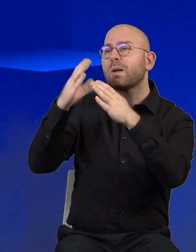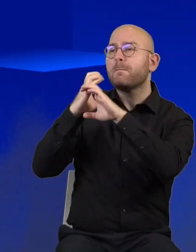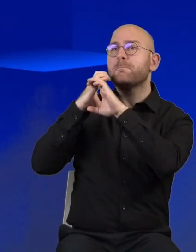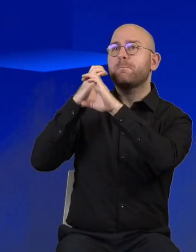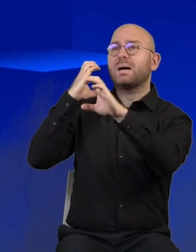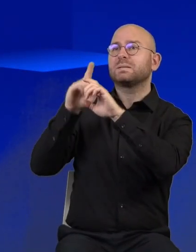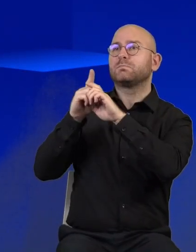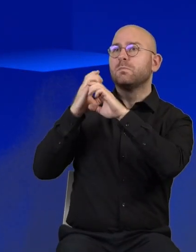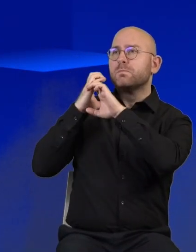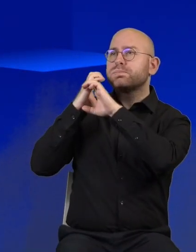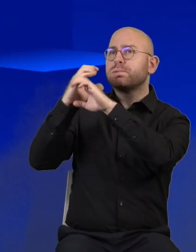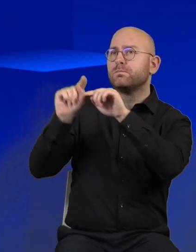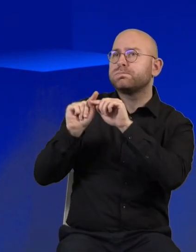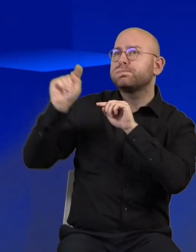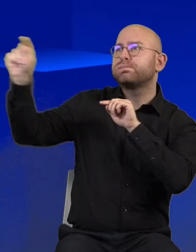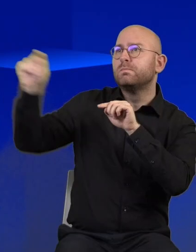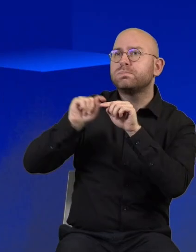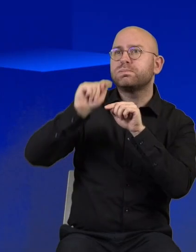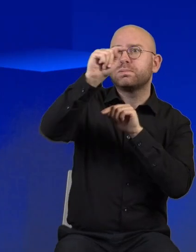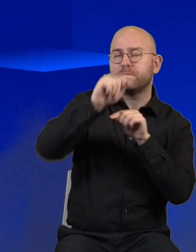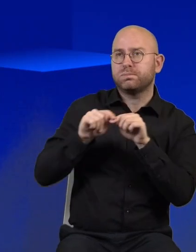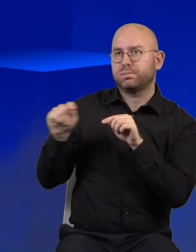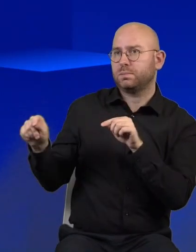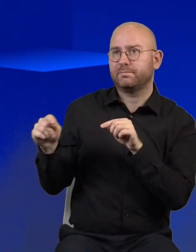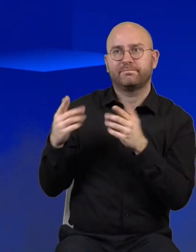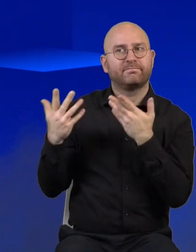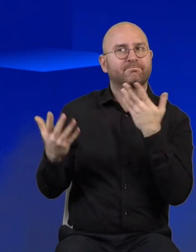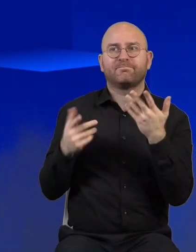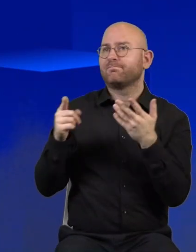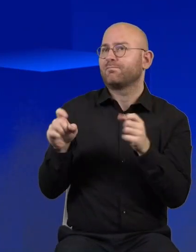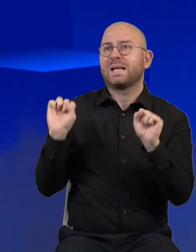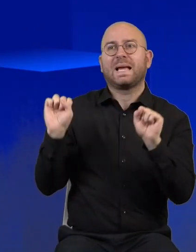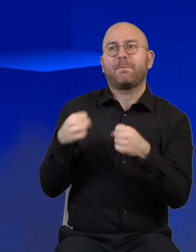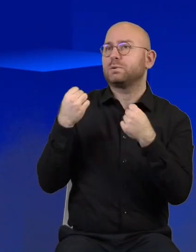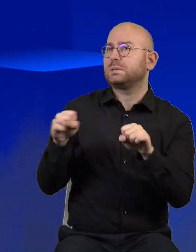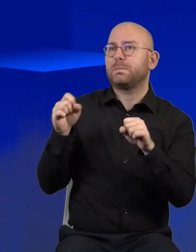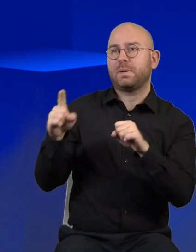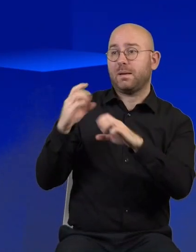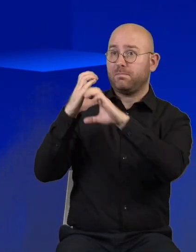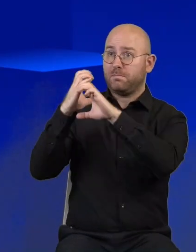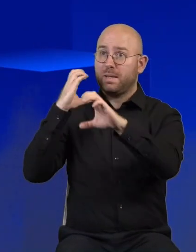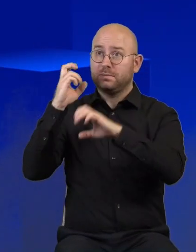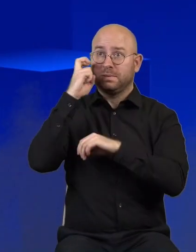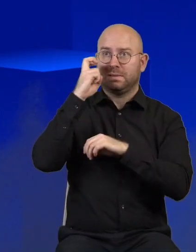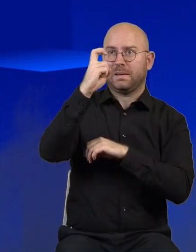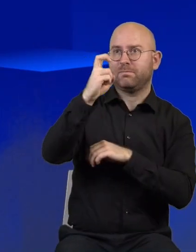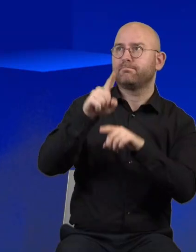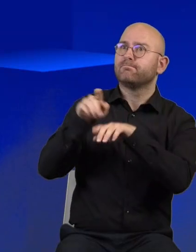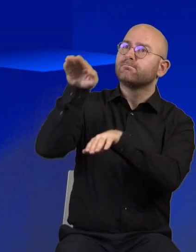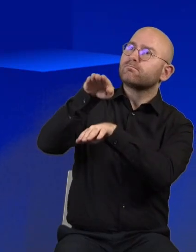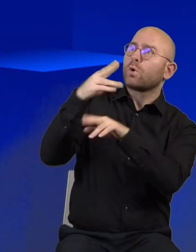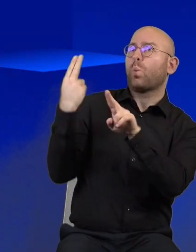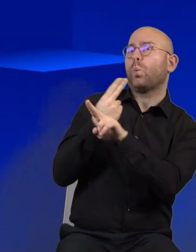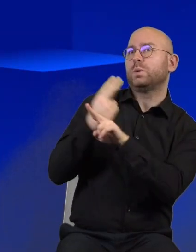vehicle. So this is something to look ahead and still to be developed. And well, it